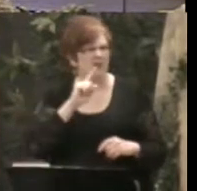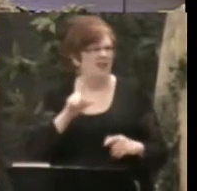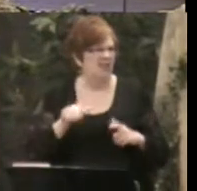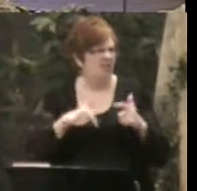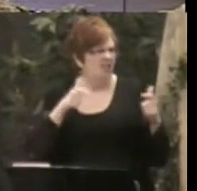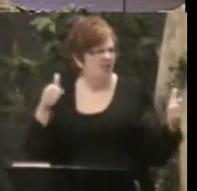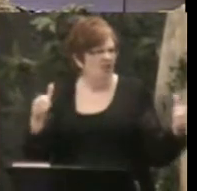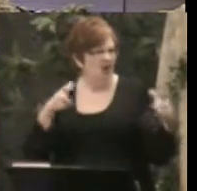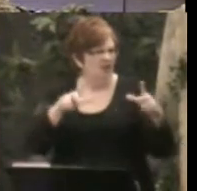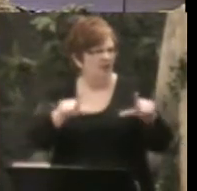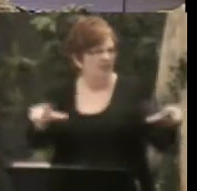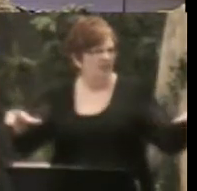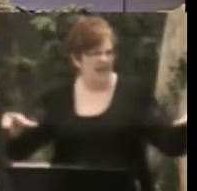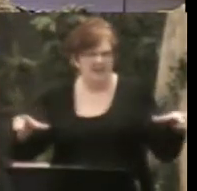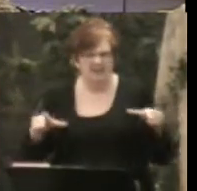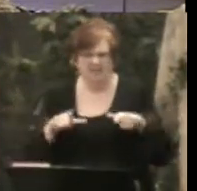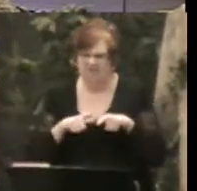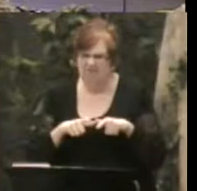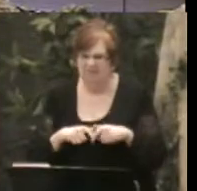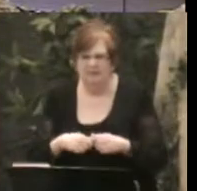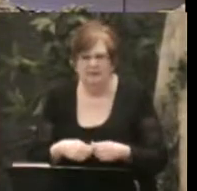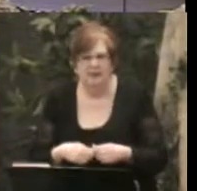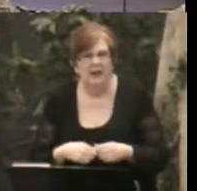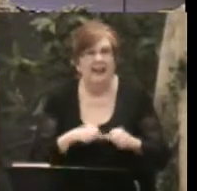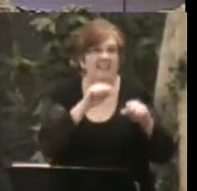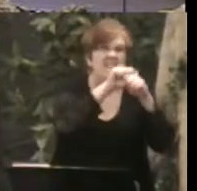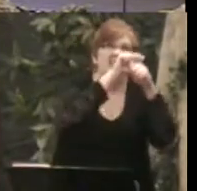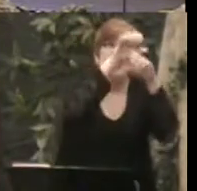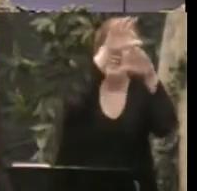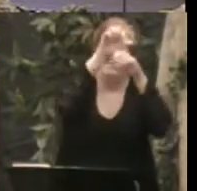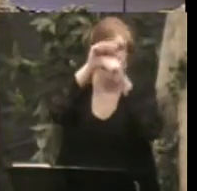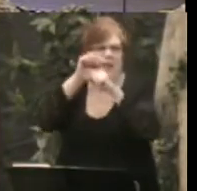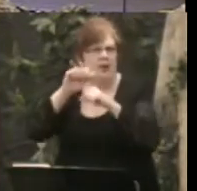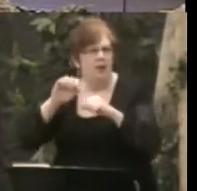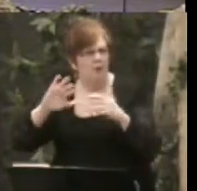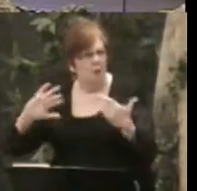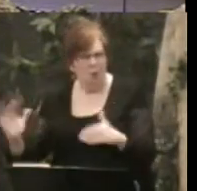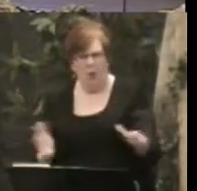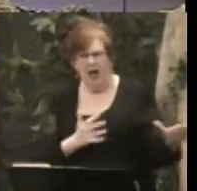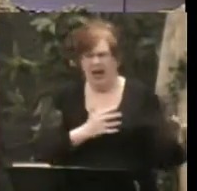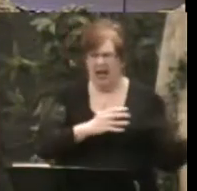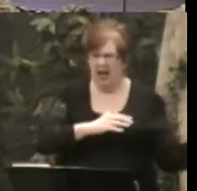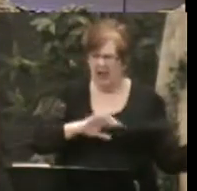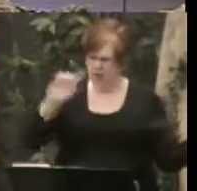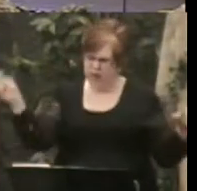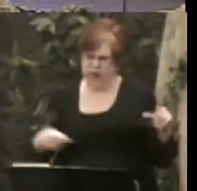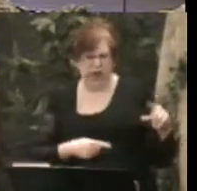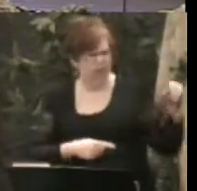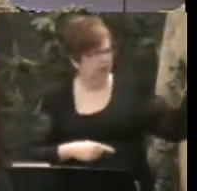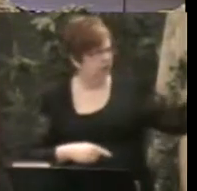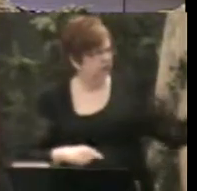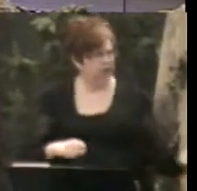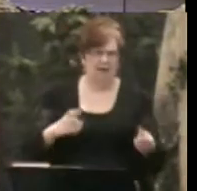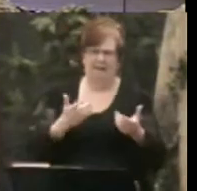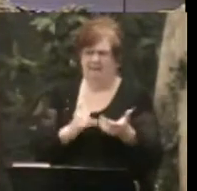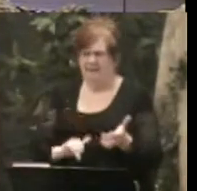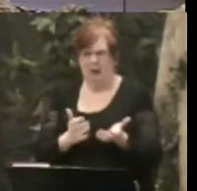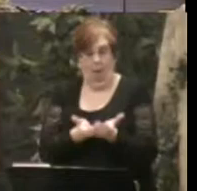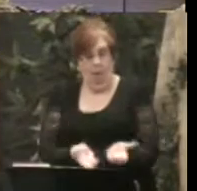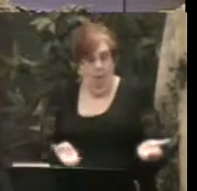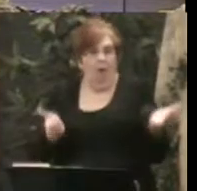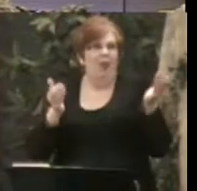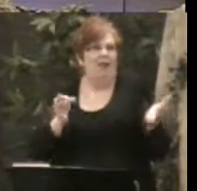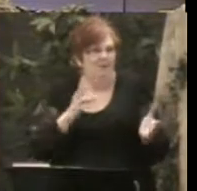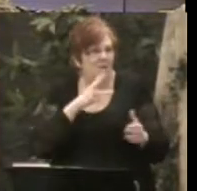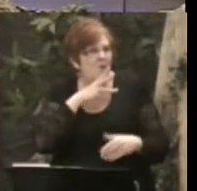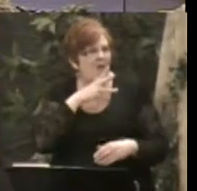and one of its features is with the hills, the winds come whipping over the hills down into this bowl of water